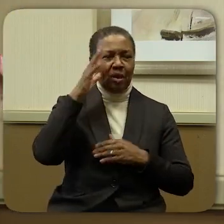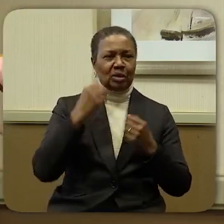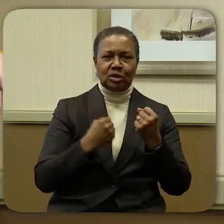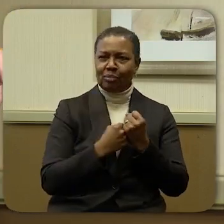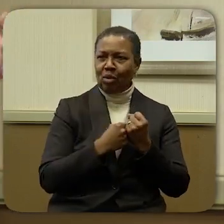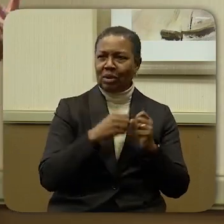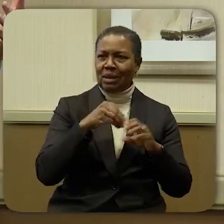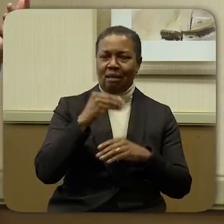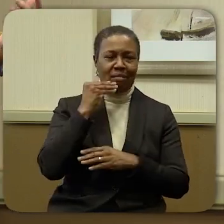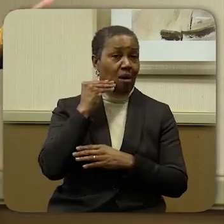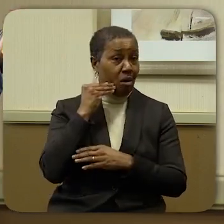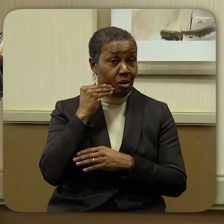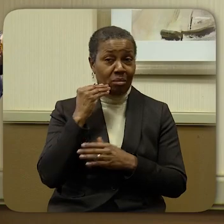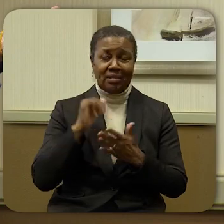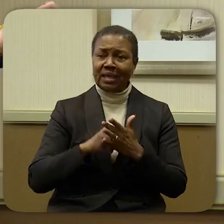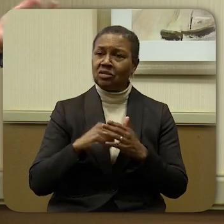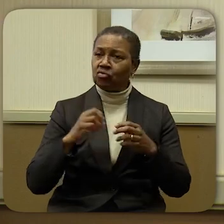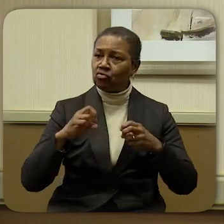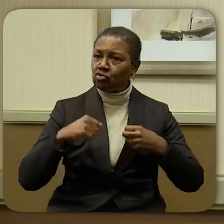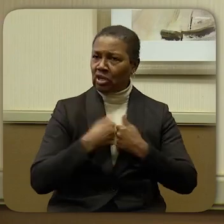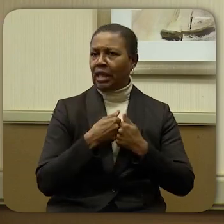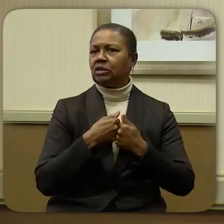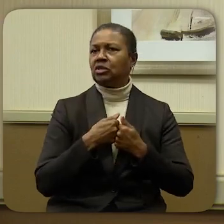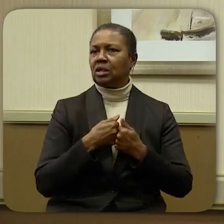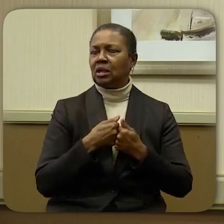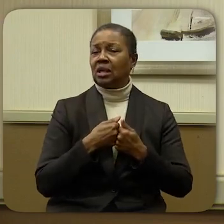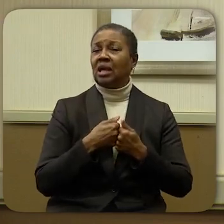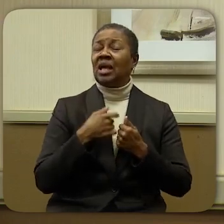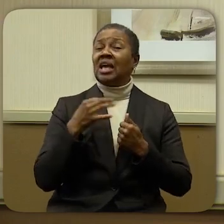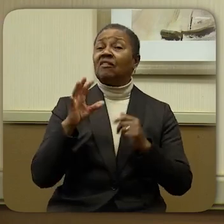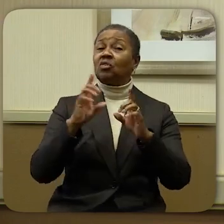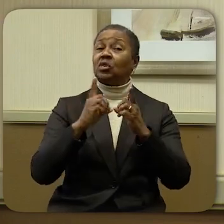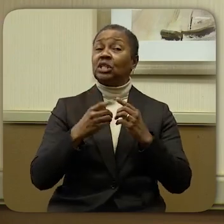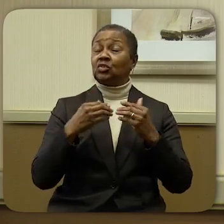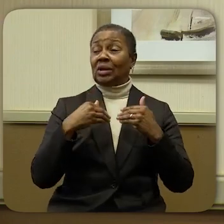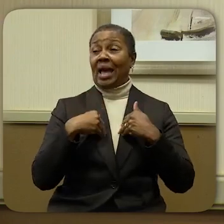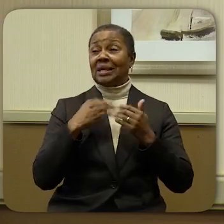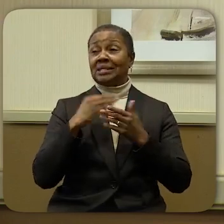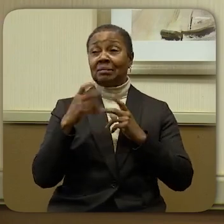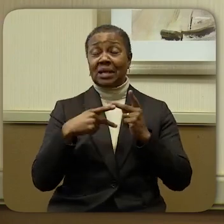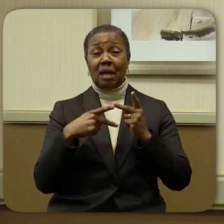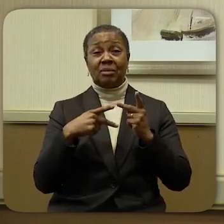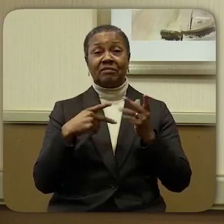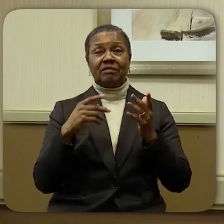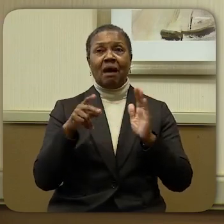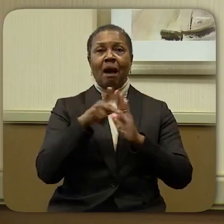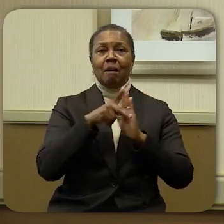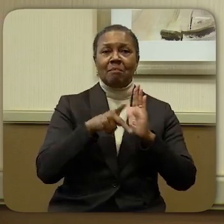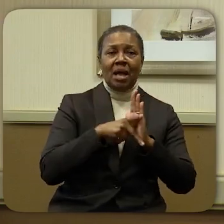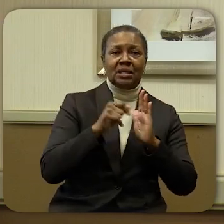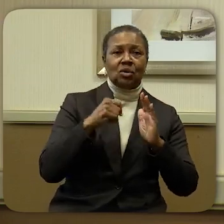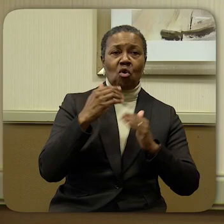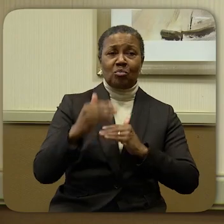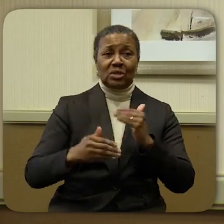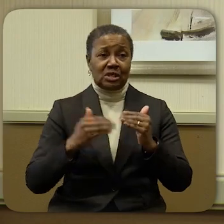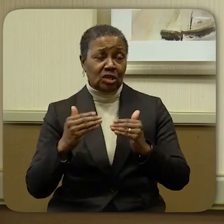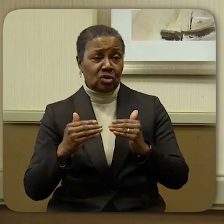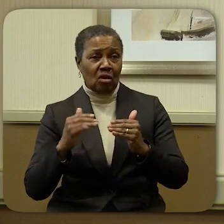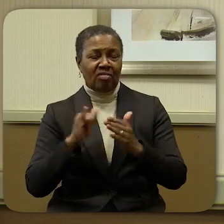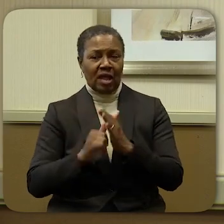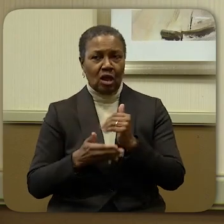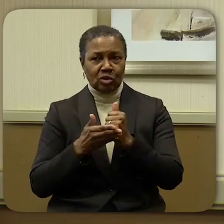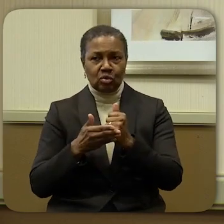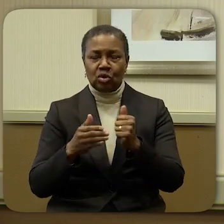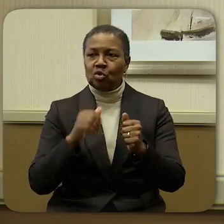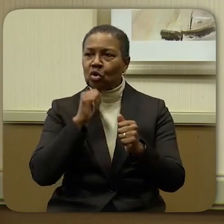at home? And so it's helpful if your district has some type of policy or procedure so that you don't have to